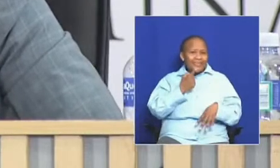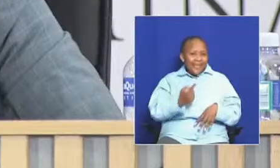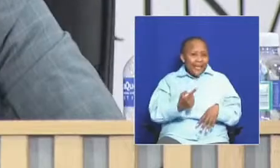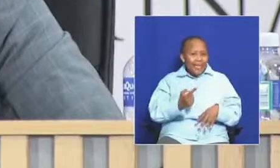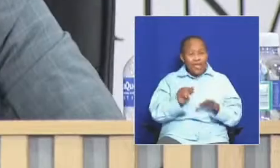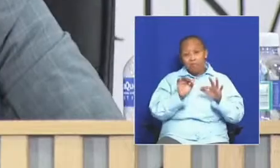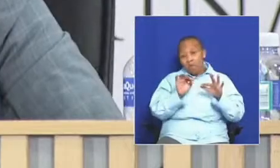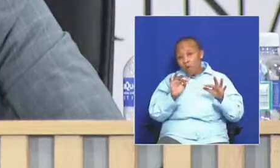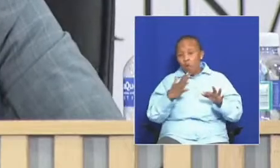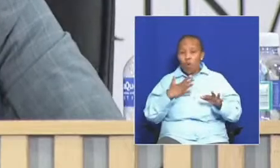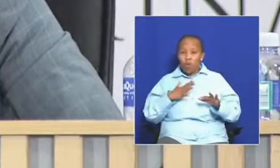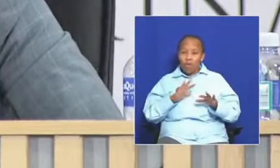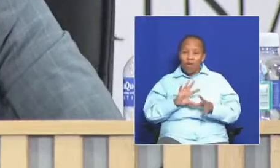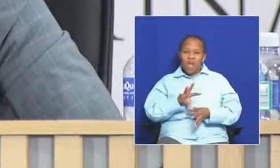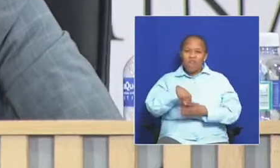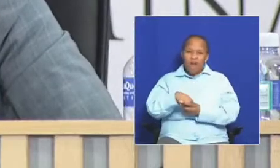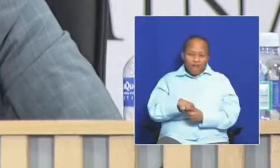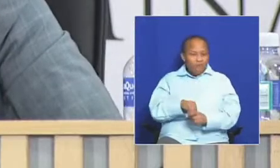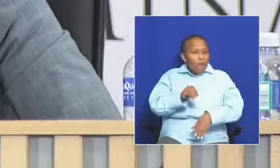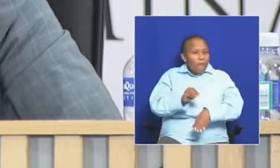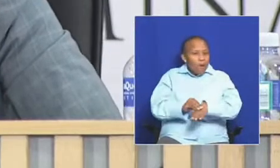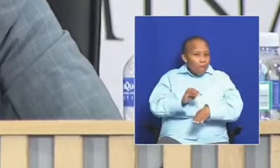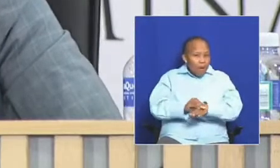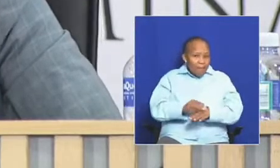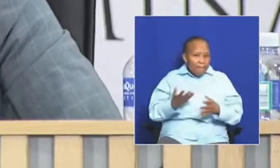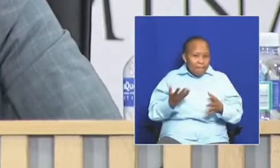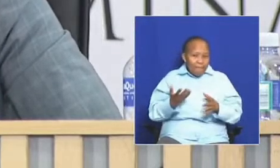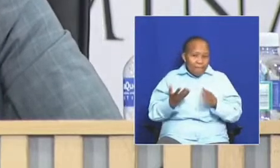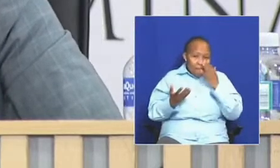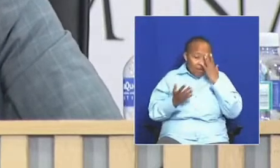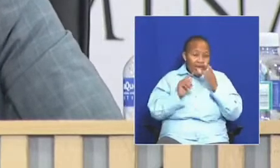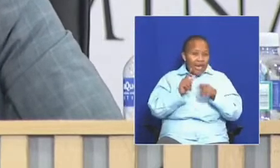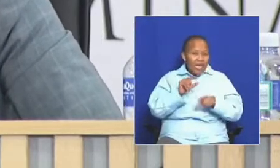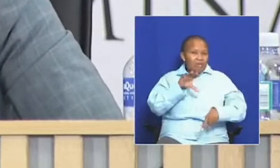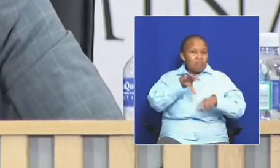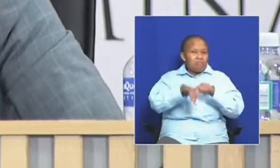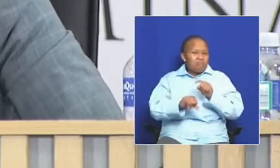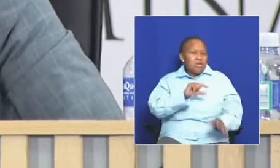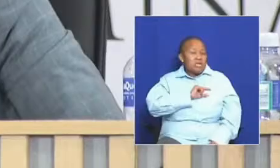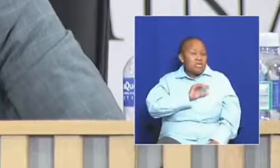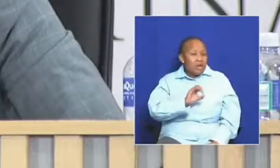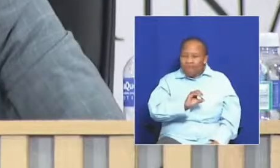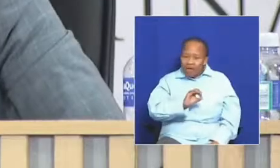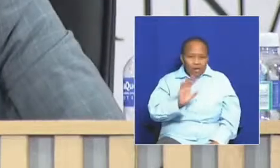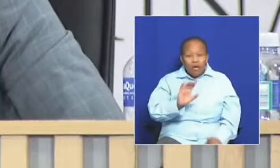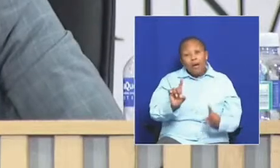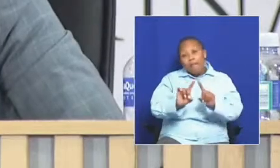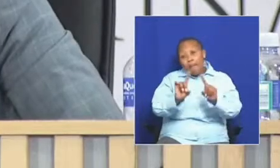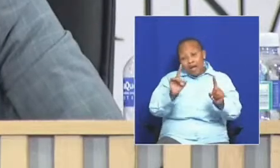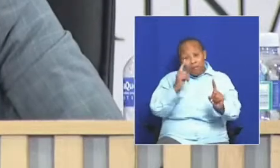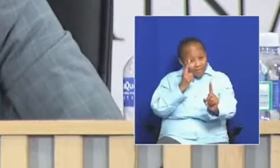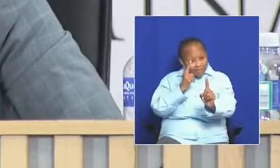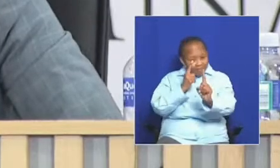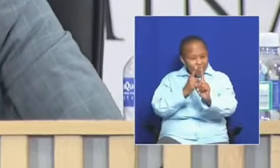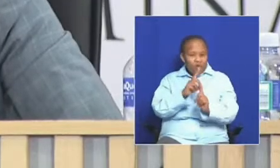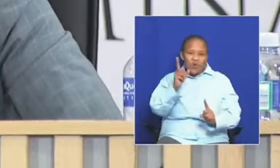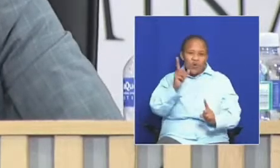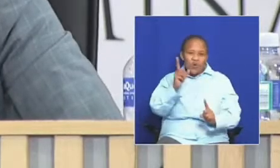question that I was asked from the commissioner is my relationship with Mr. Maumela, which I was willing to comment on